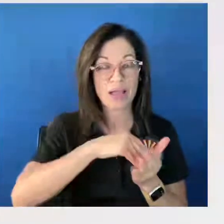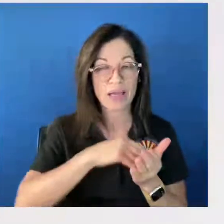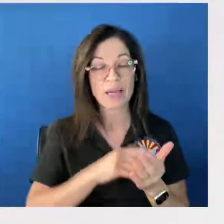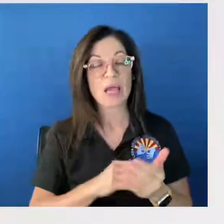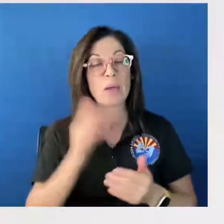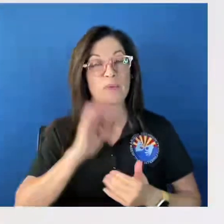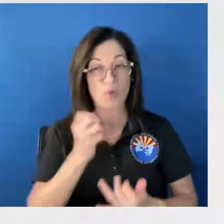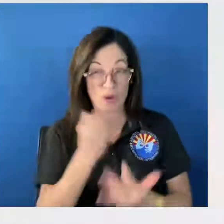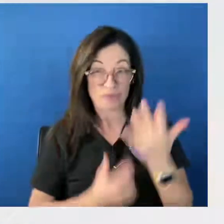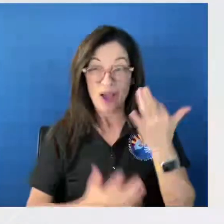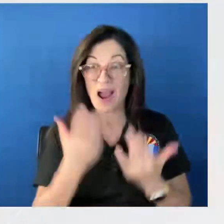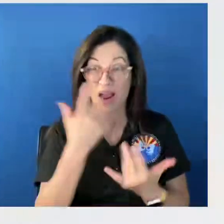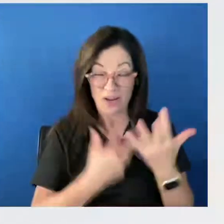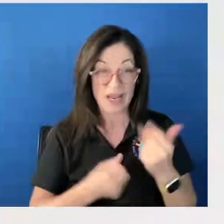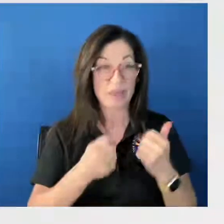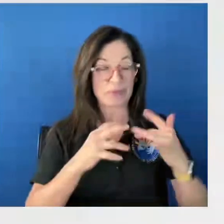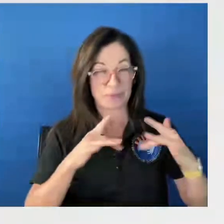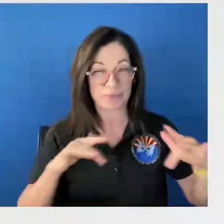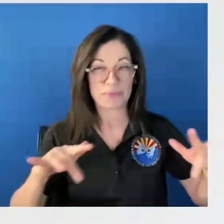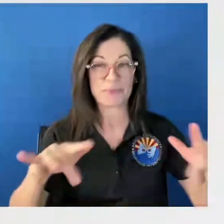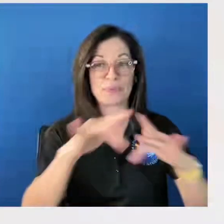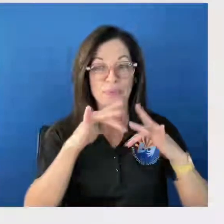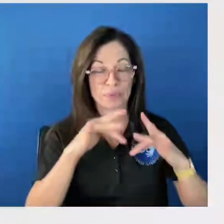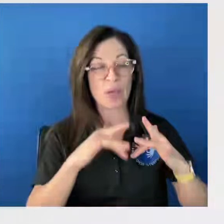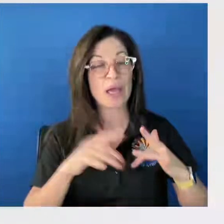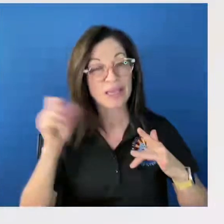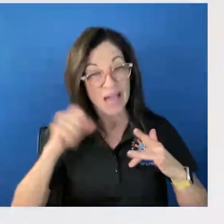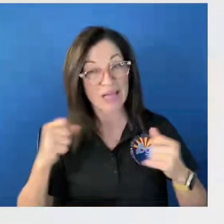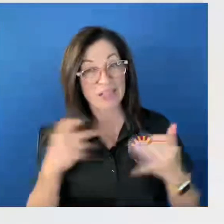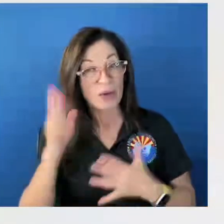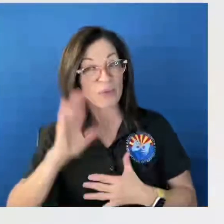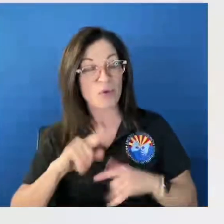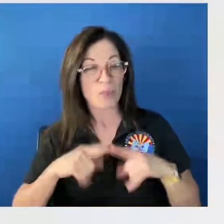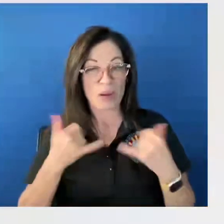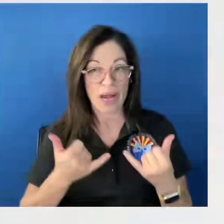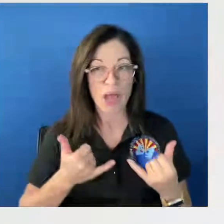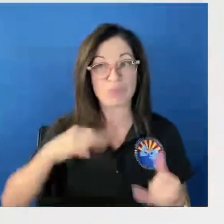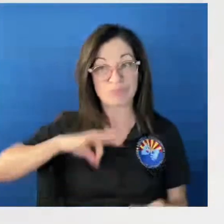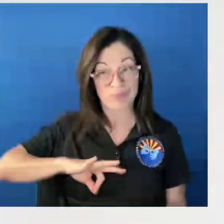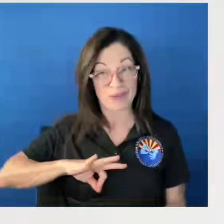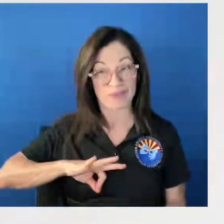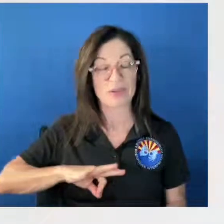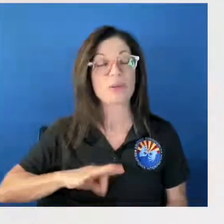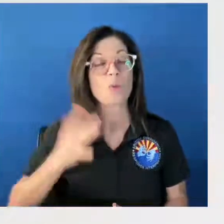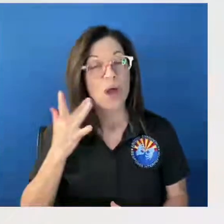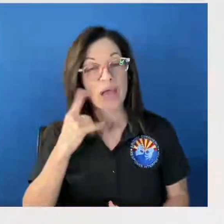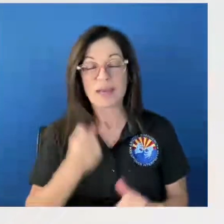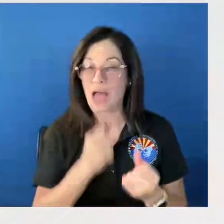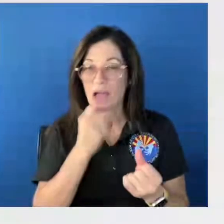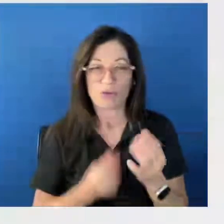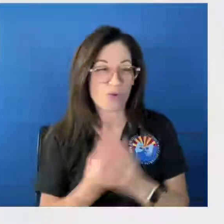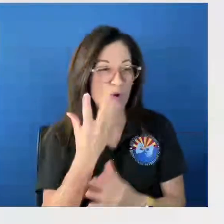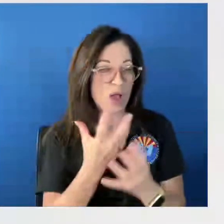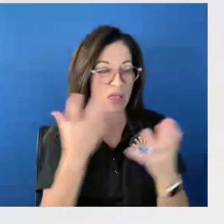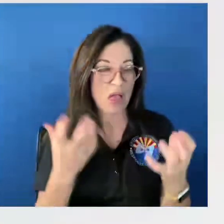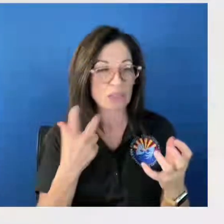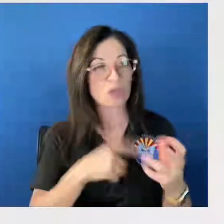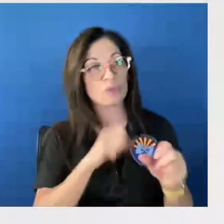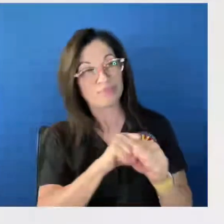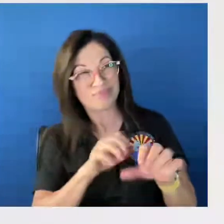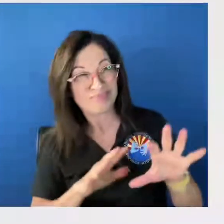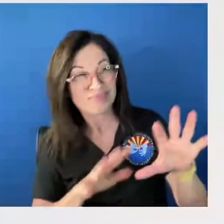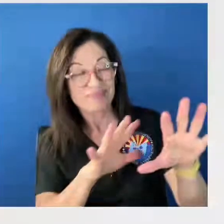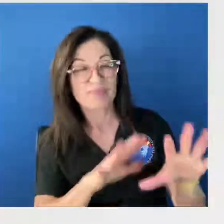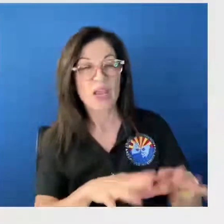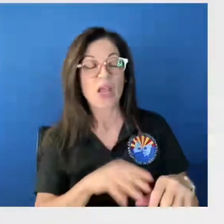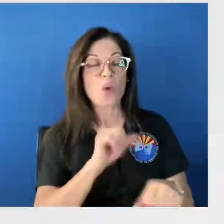bad back then, it actually affords us an opportunity now. So this is very, very steep, rugged country, working with operations and Don folks,